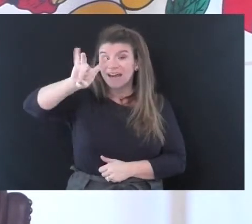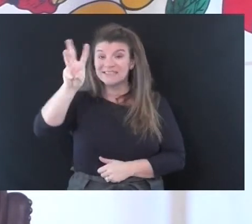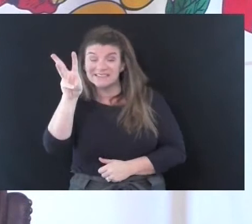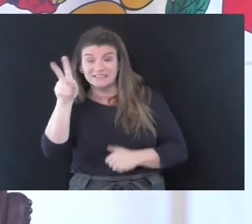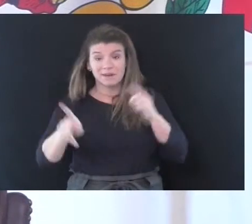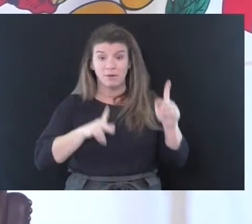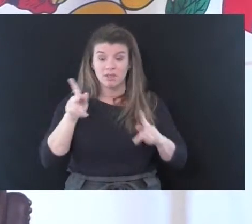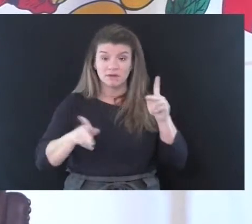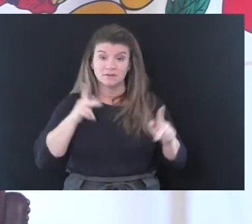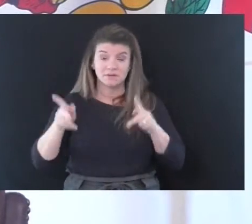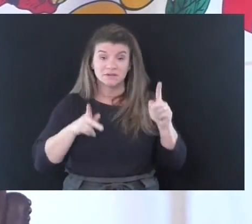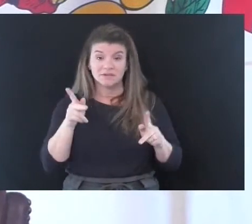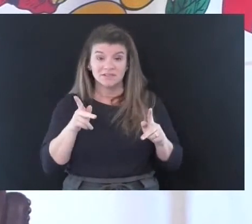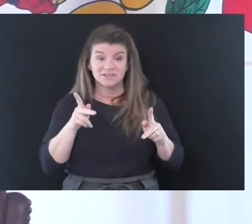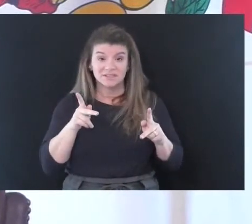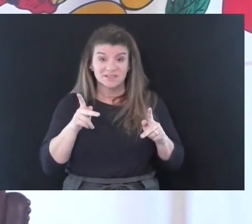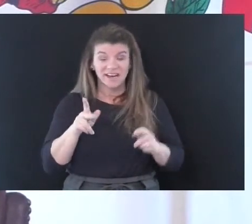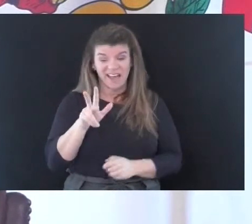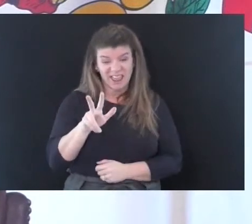100,286 people, and